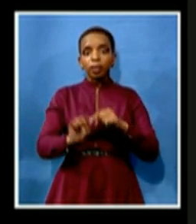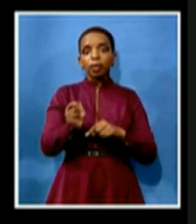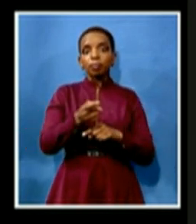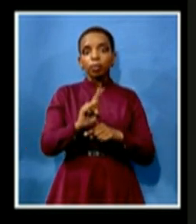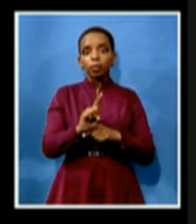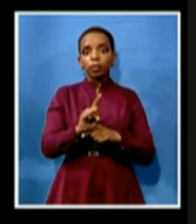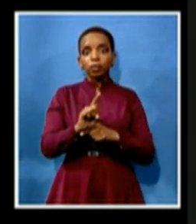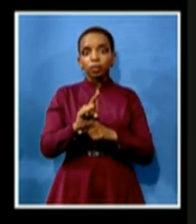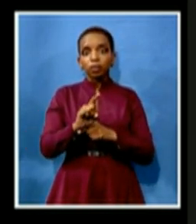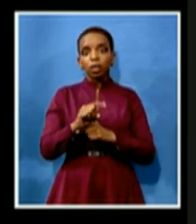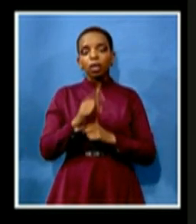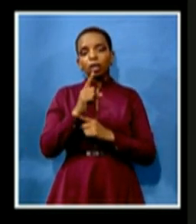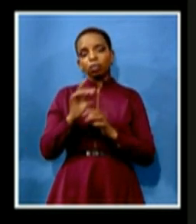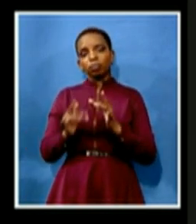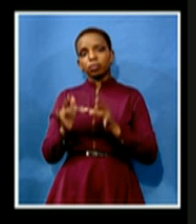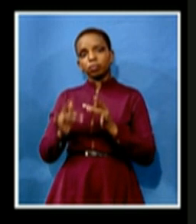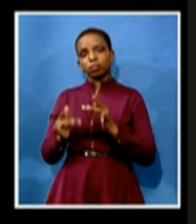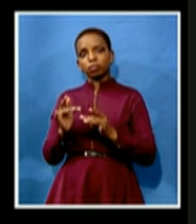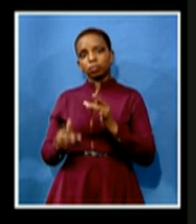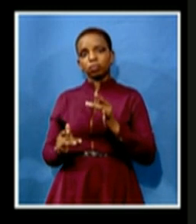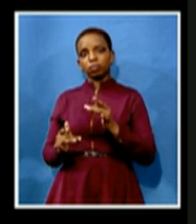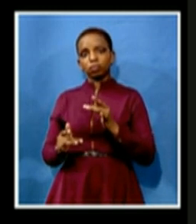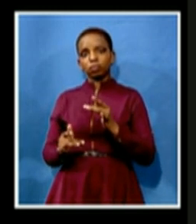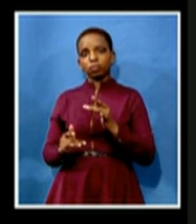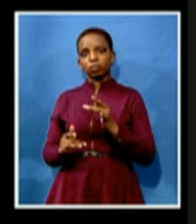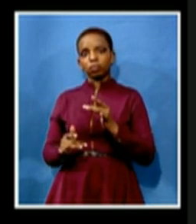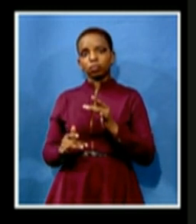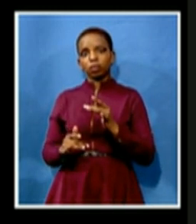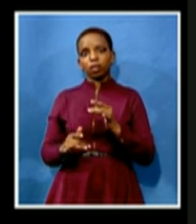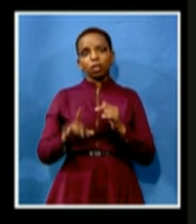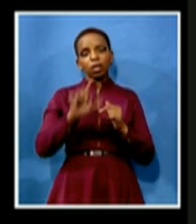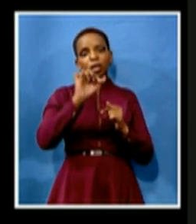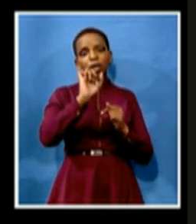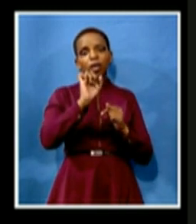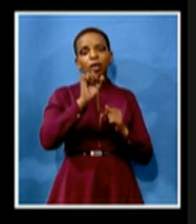please mute your mic. It's interrupting. How do you know?